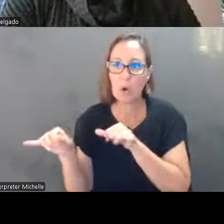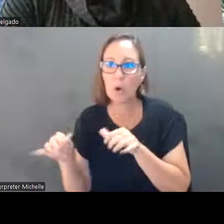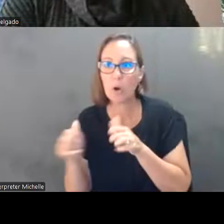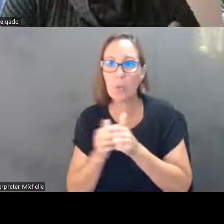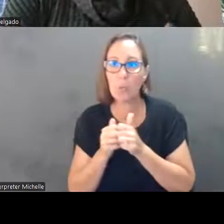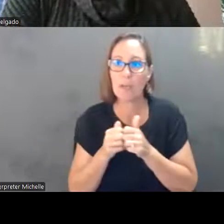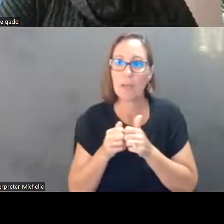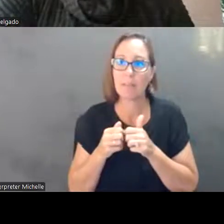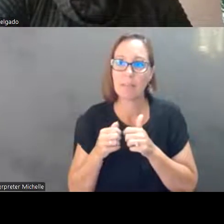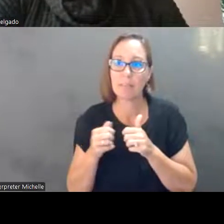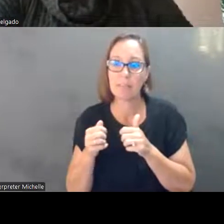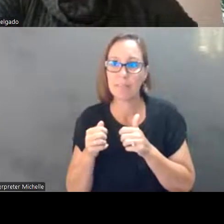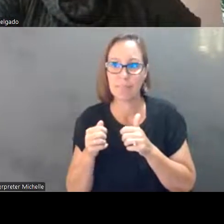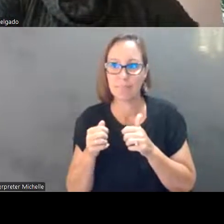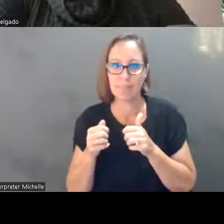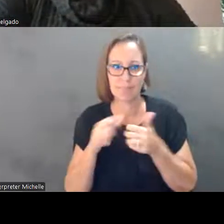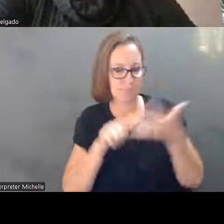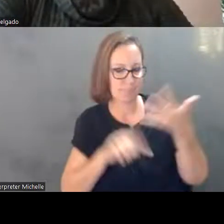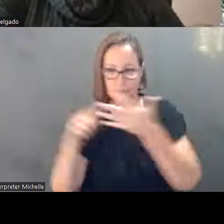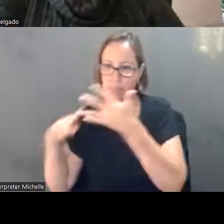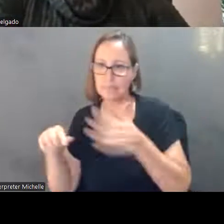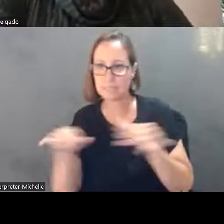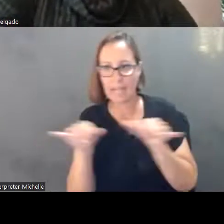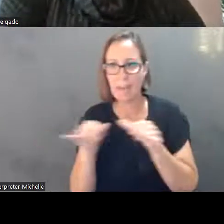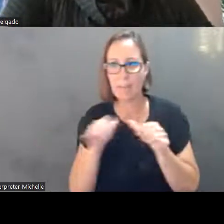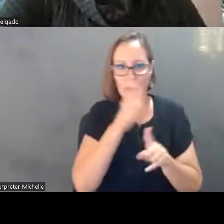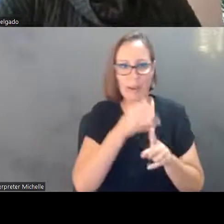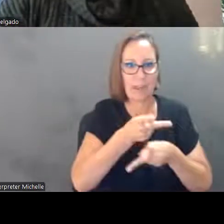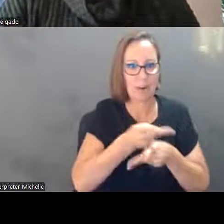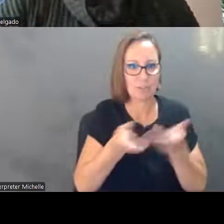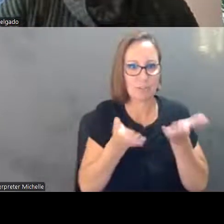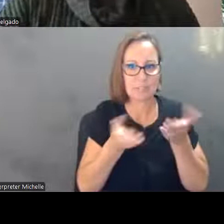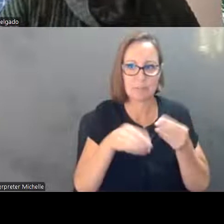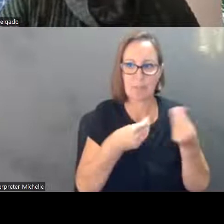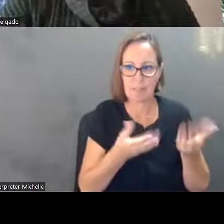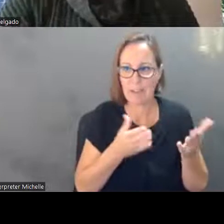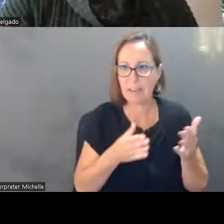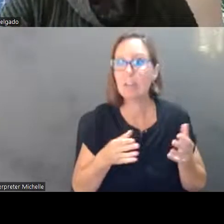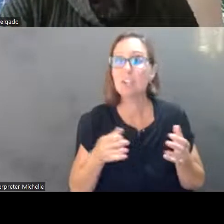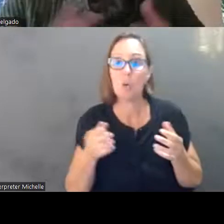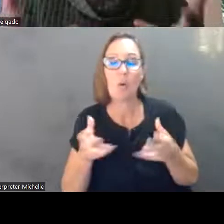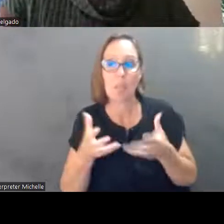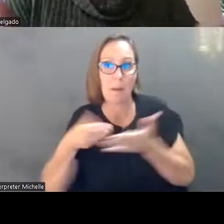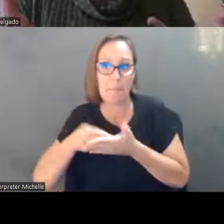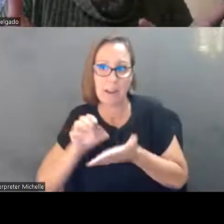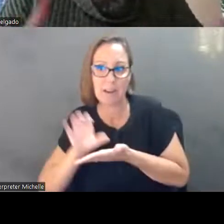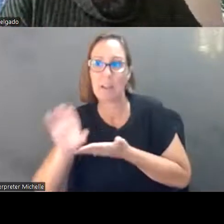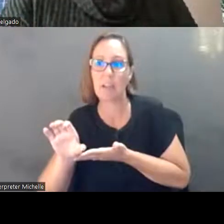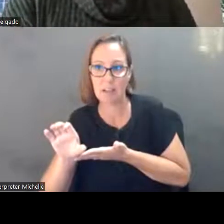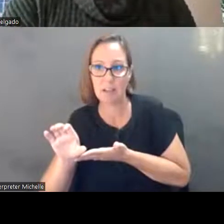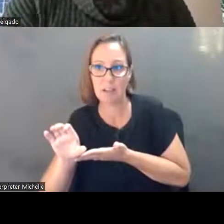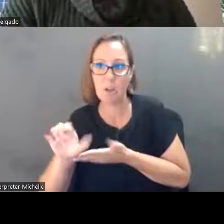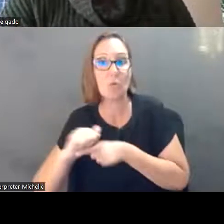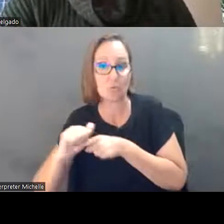direct care worker services that are provided. And so a good chunk of money that is going to be going out to seed